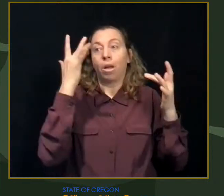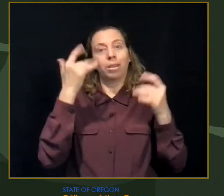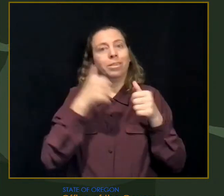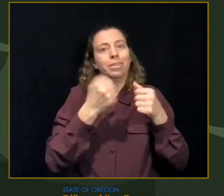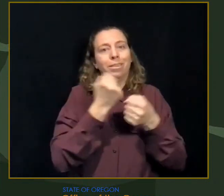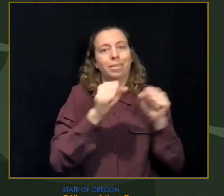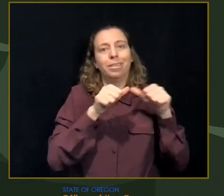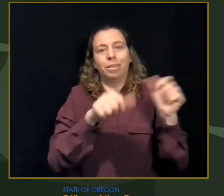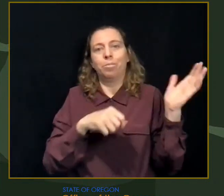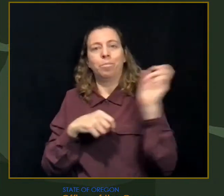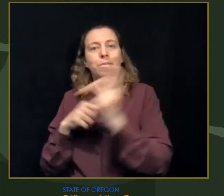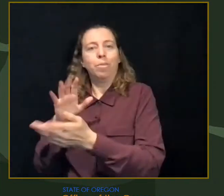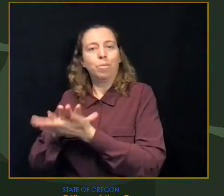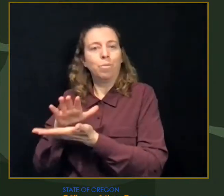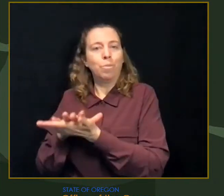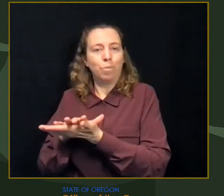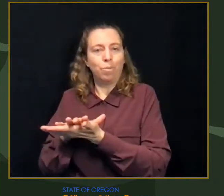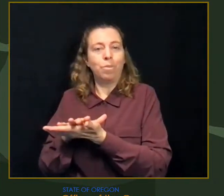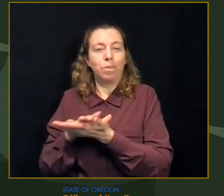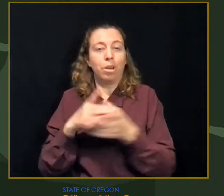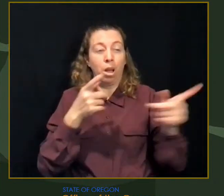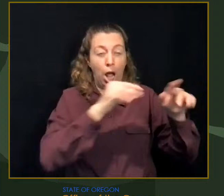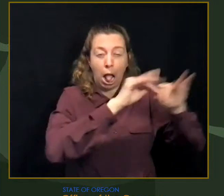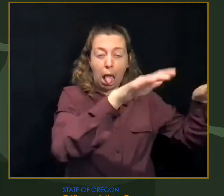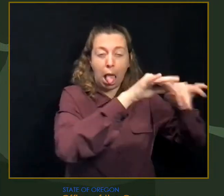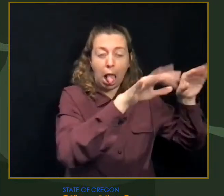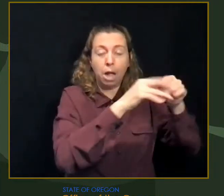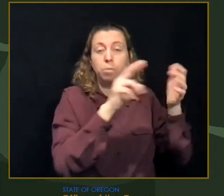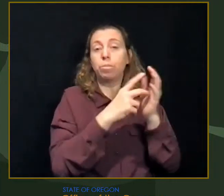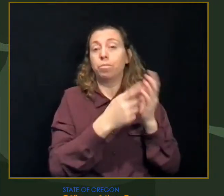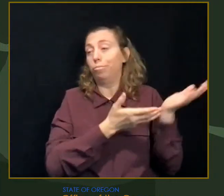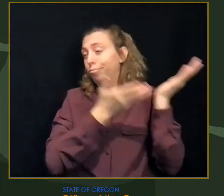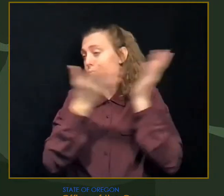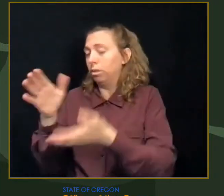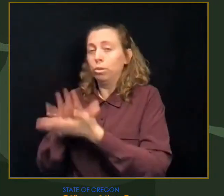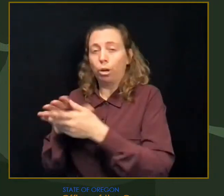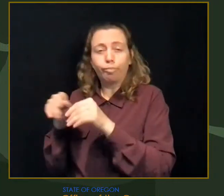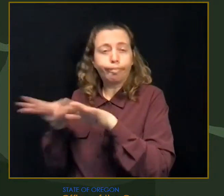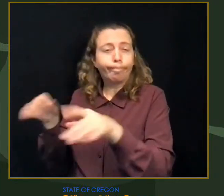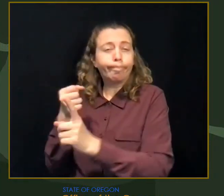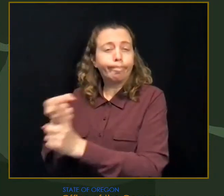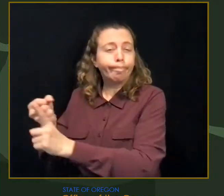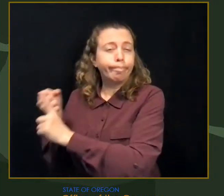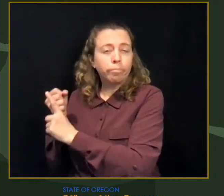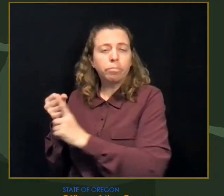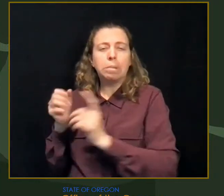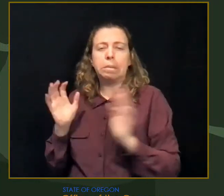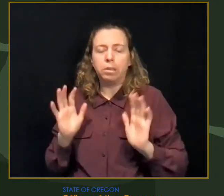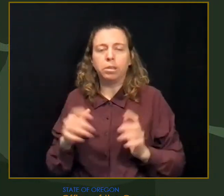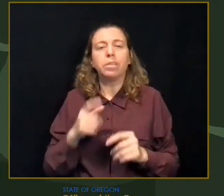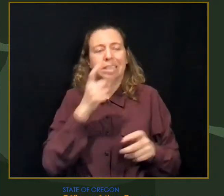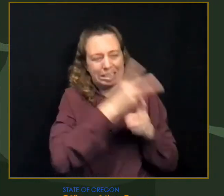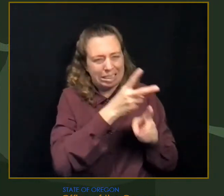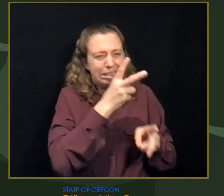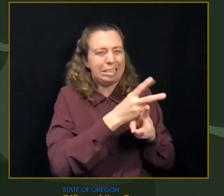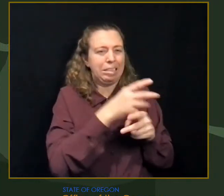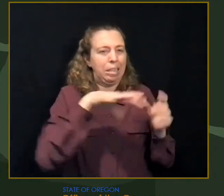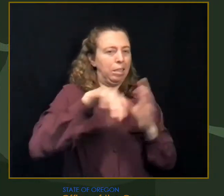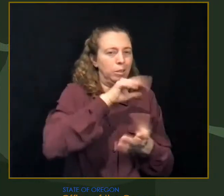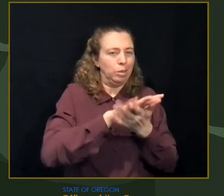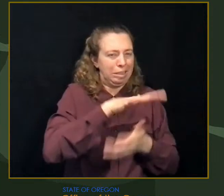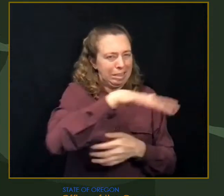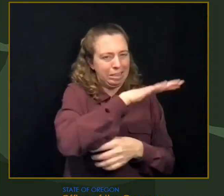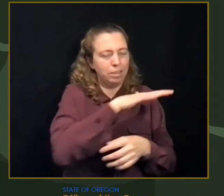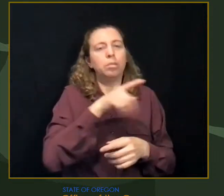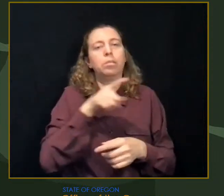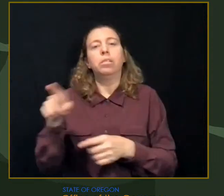school, not spread happening within the school and brought out into the community. So those same safety measures protect against B117 and other